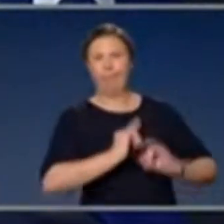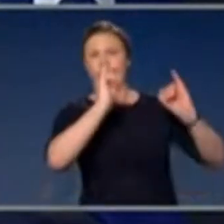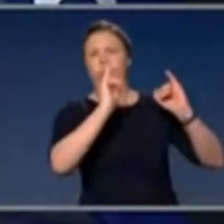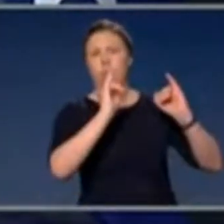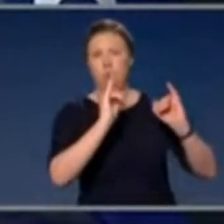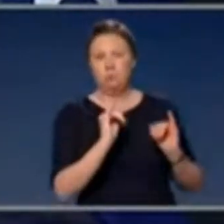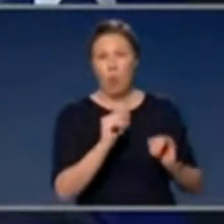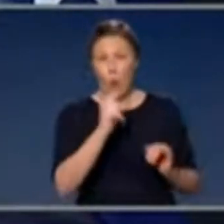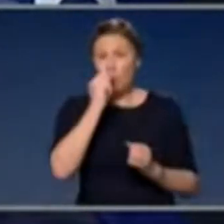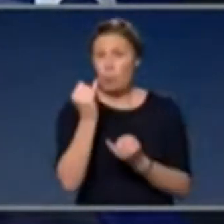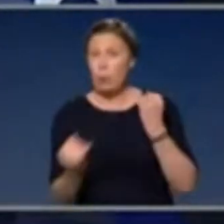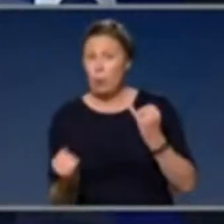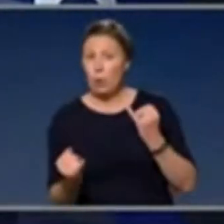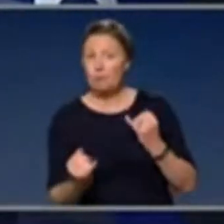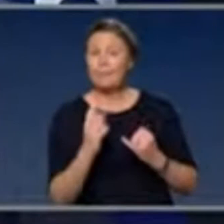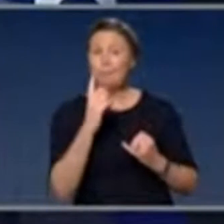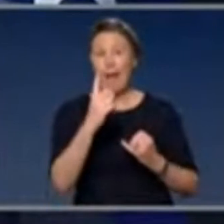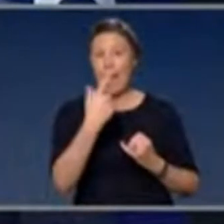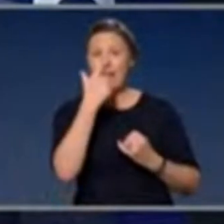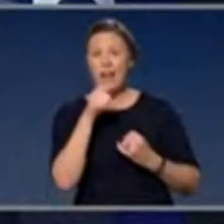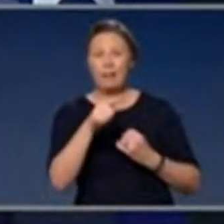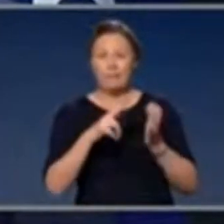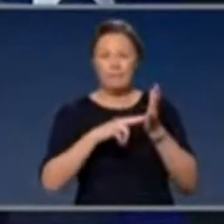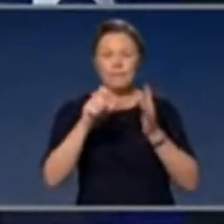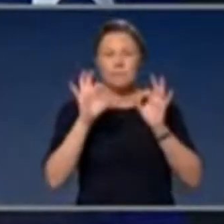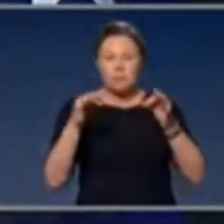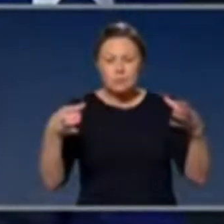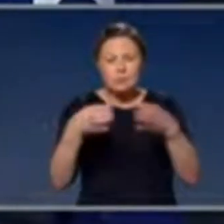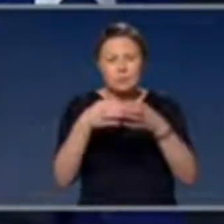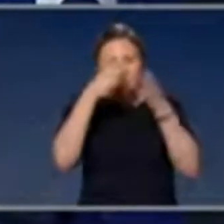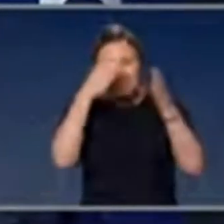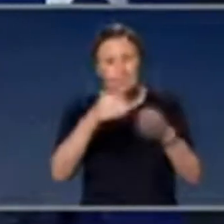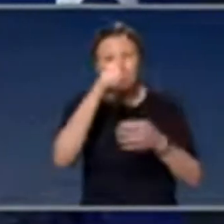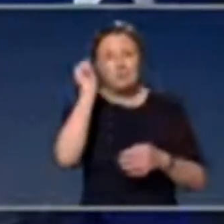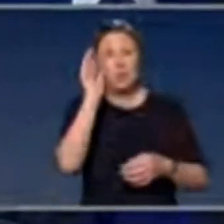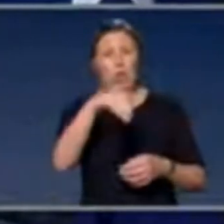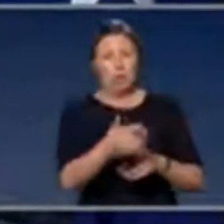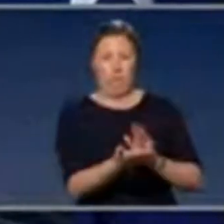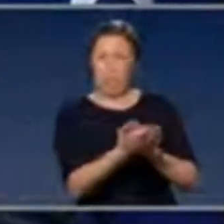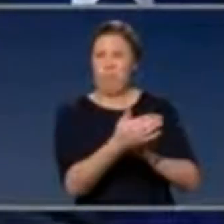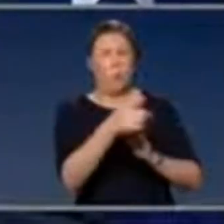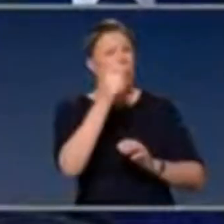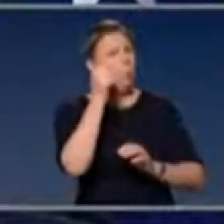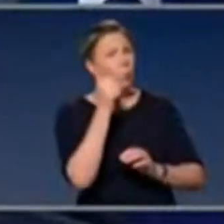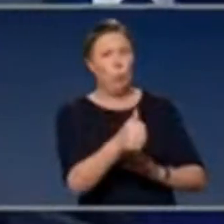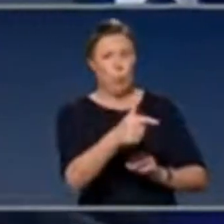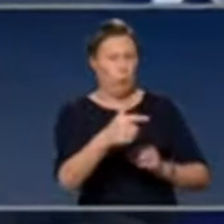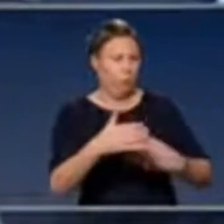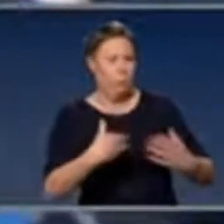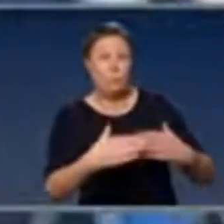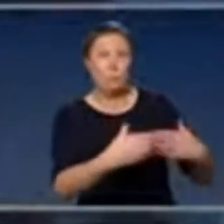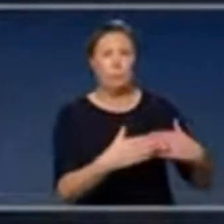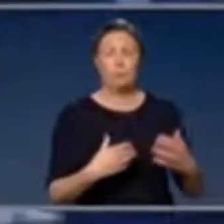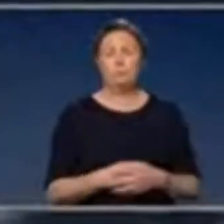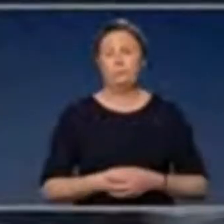is to the great credit of the Victorian Aged Care Response Centre and the arrangements that have been put in place. But I know Paul wanted to make a few comments on that, if you wanted